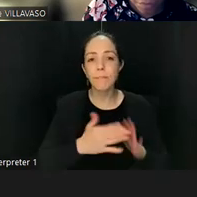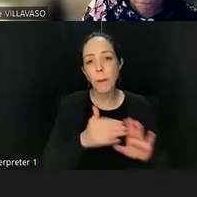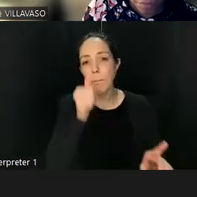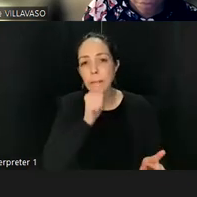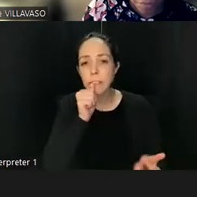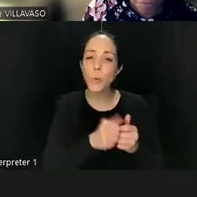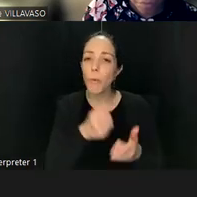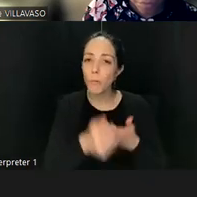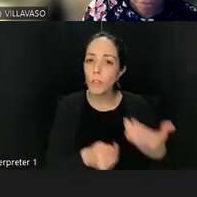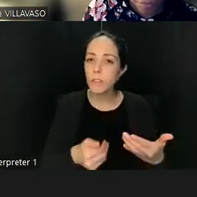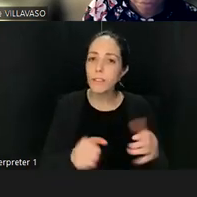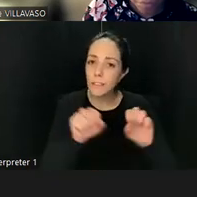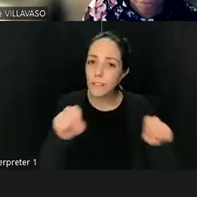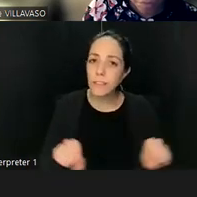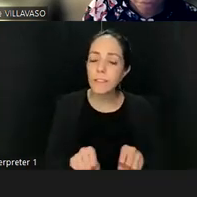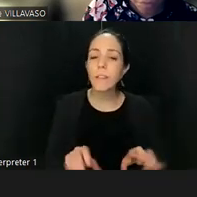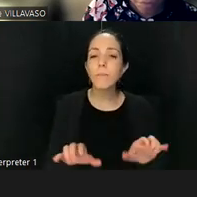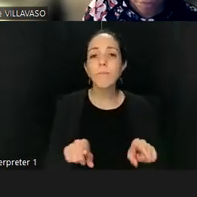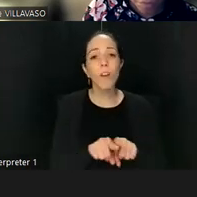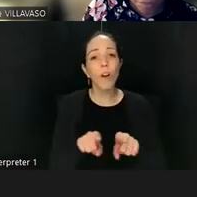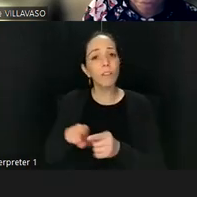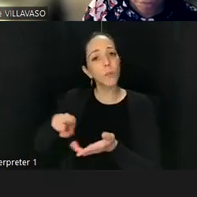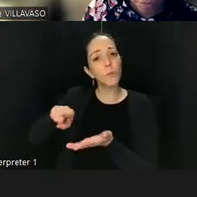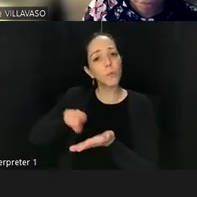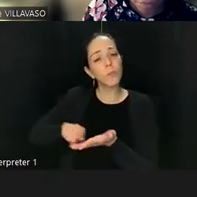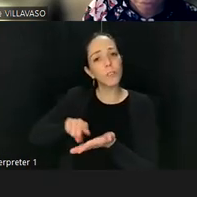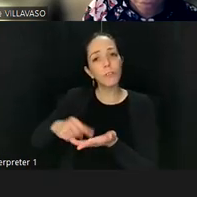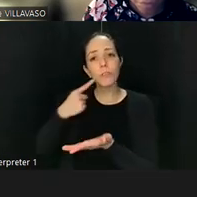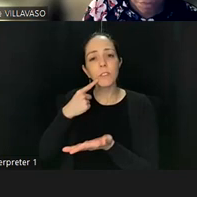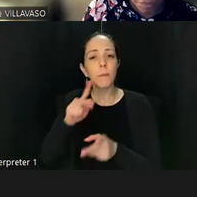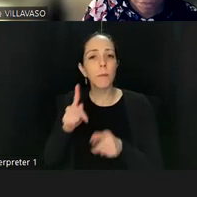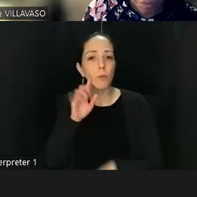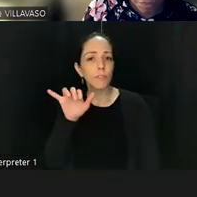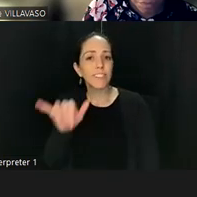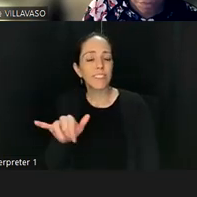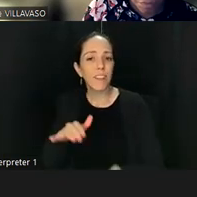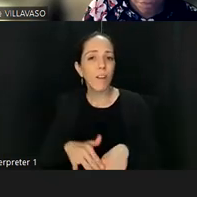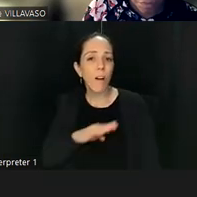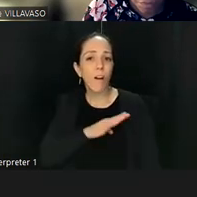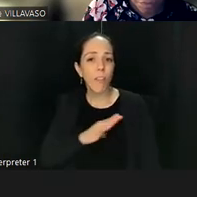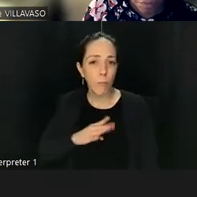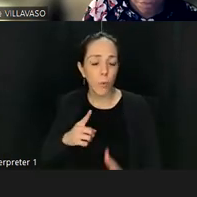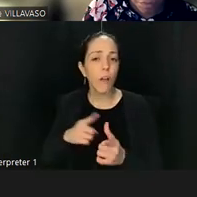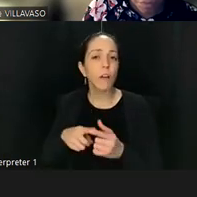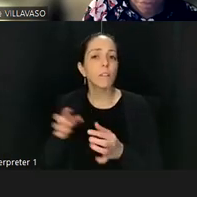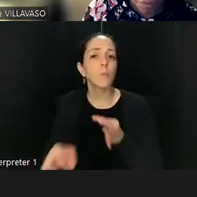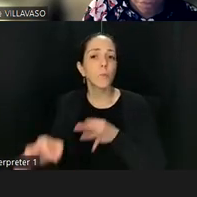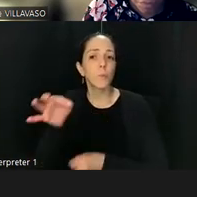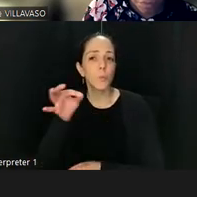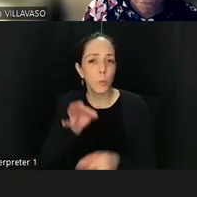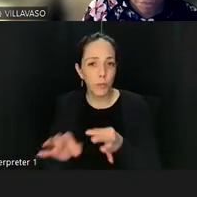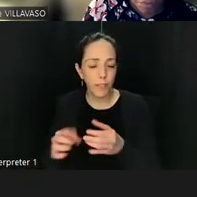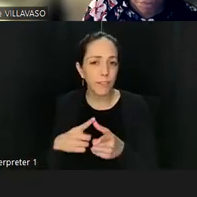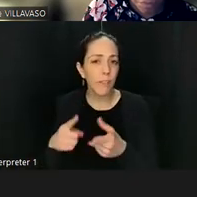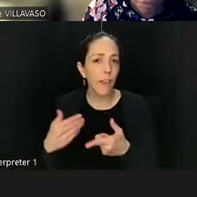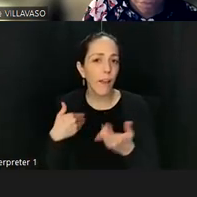And I'm not sure why there was in our research, it said that people could stay on the board until they were replaced. And then there's a suggestion of